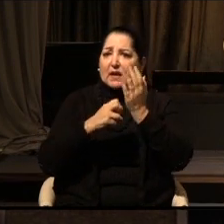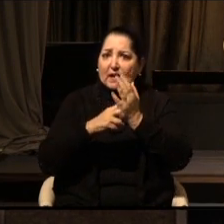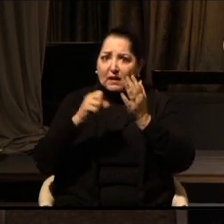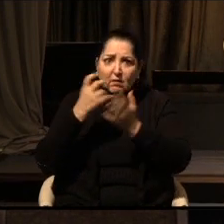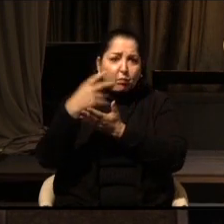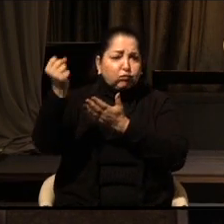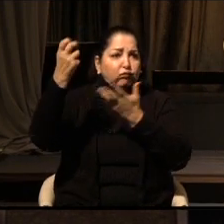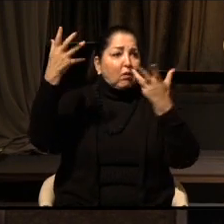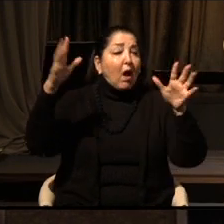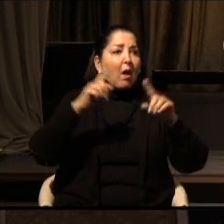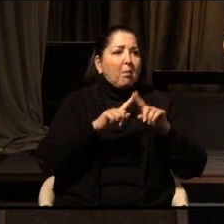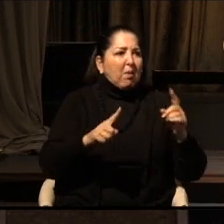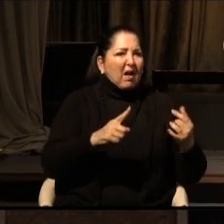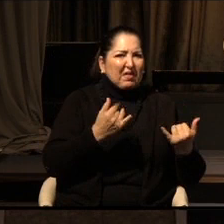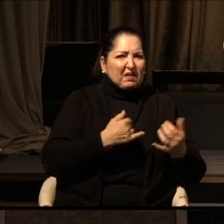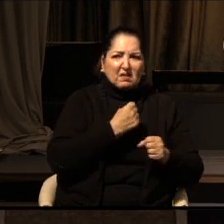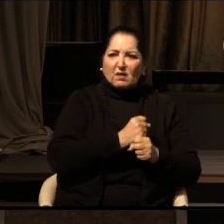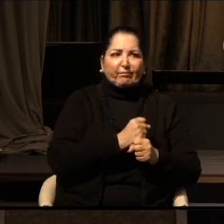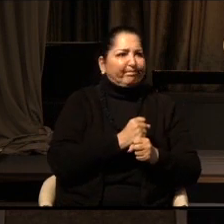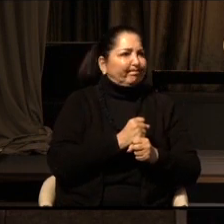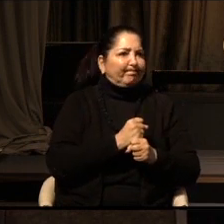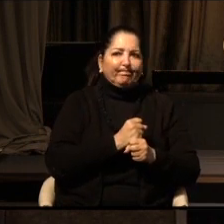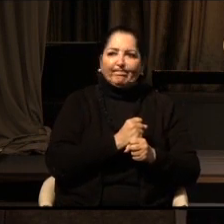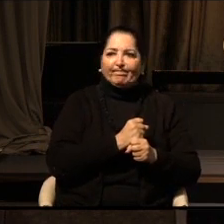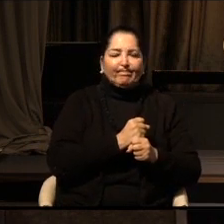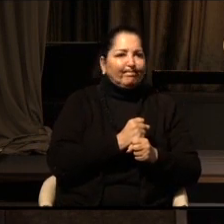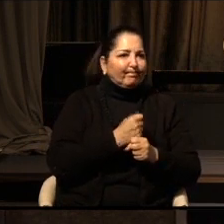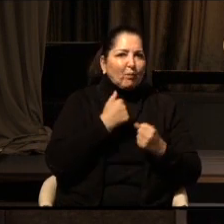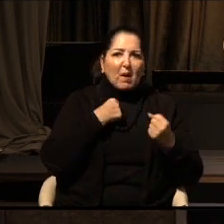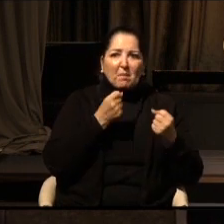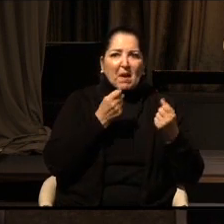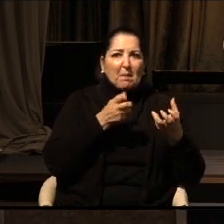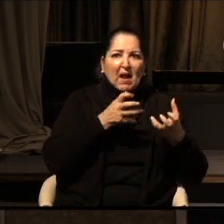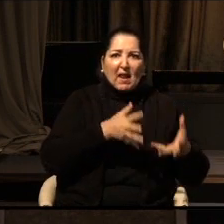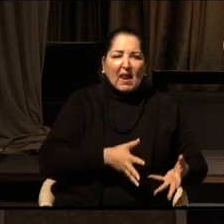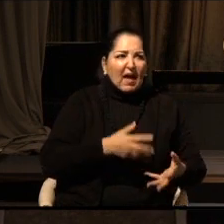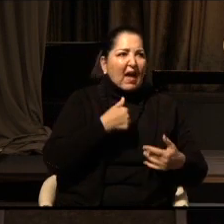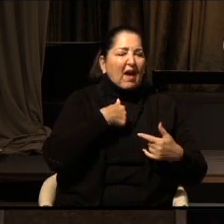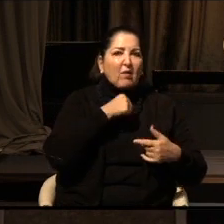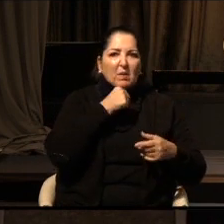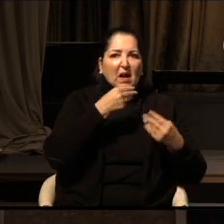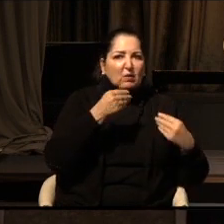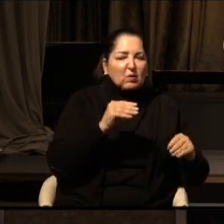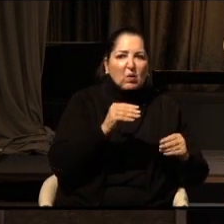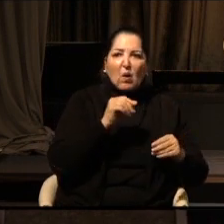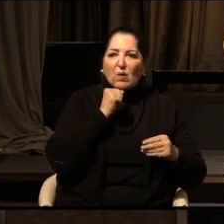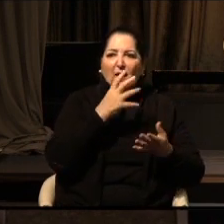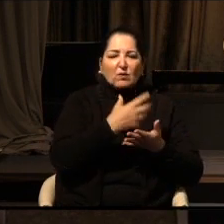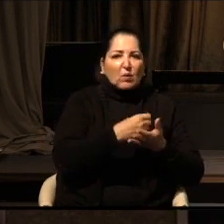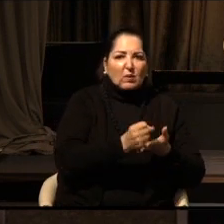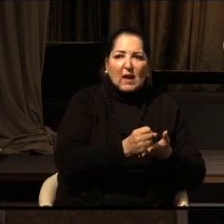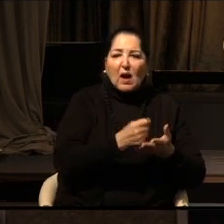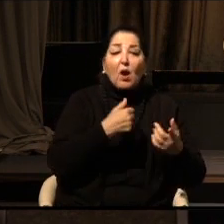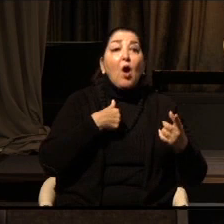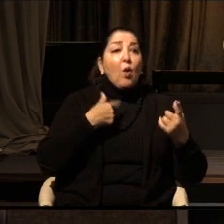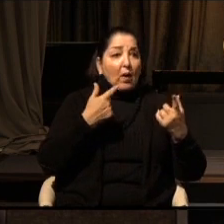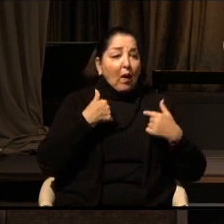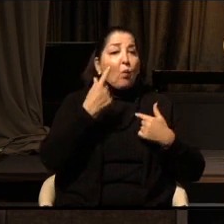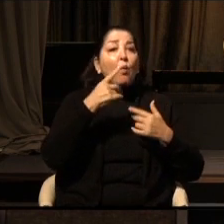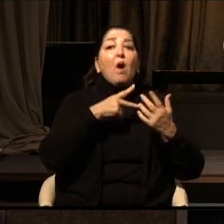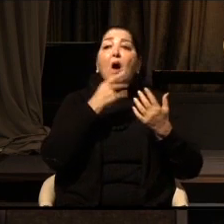events. We recently presented a company whose work connected to dementia, which is an extremely important issue to